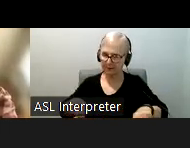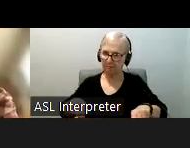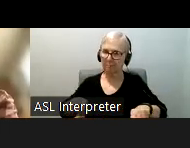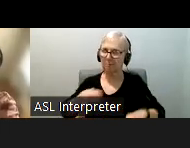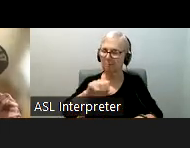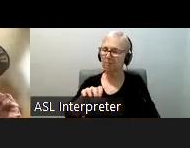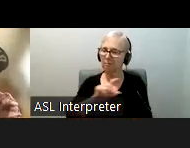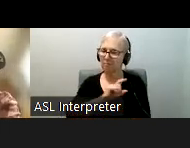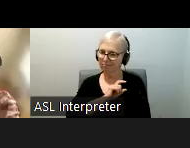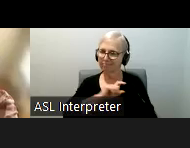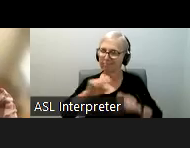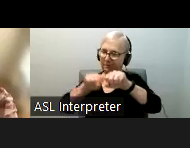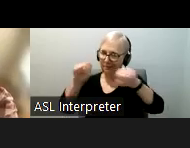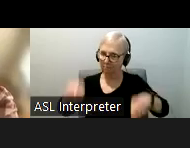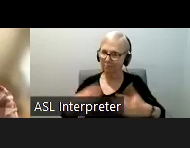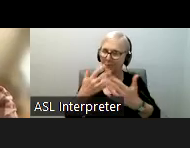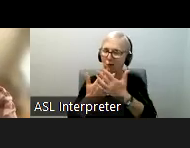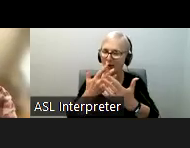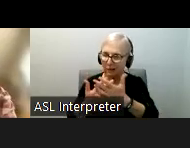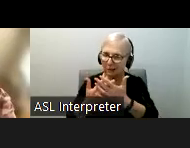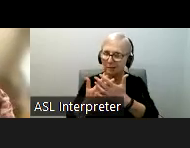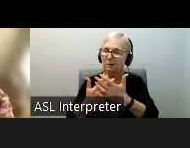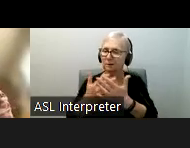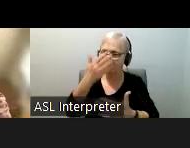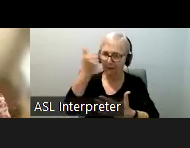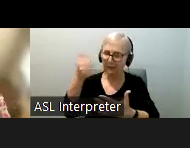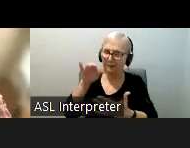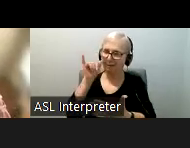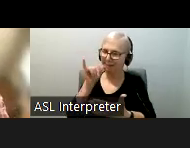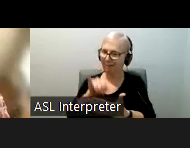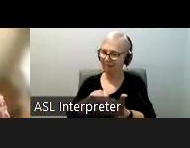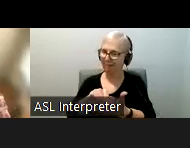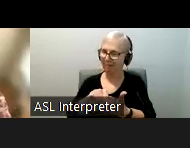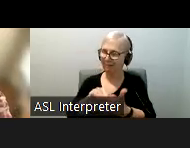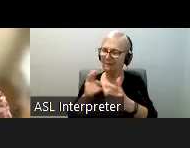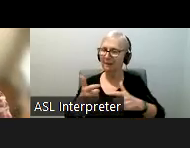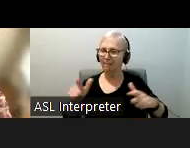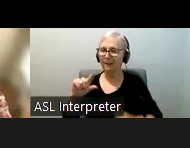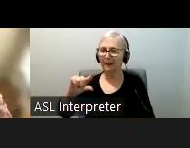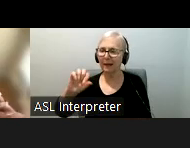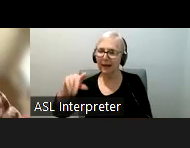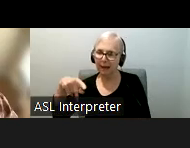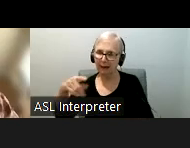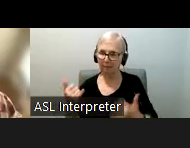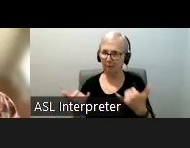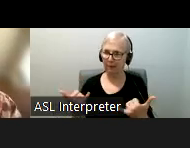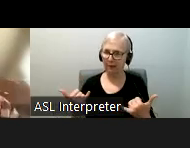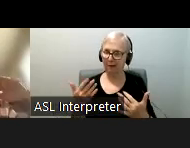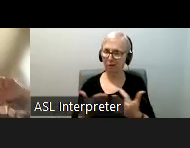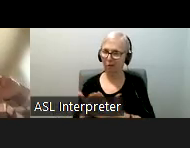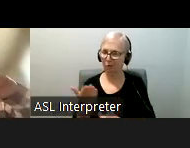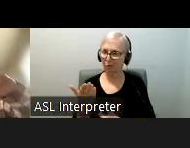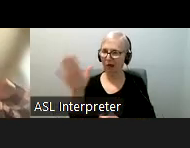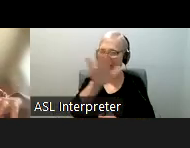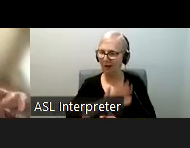judicial system when it comes to jails, incarceration, because that is a big gap right now throughout the state,